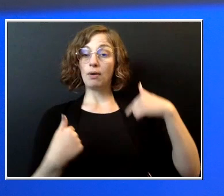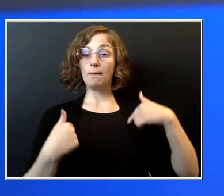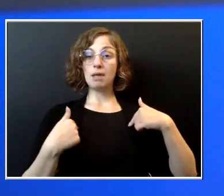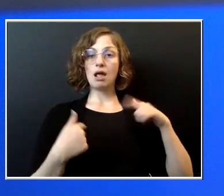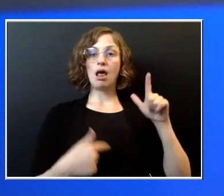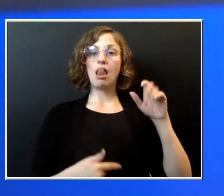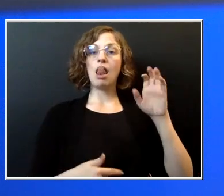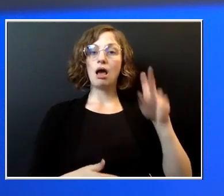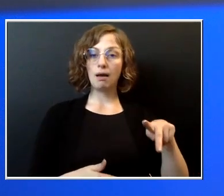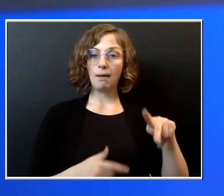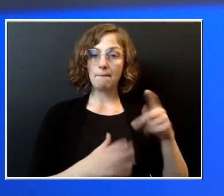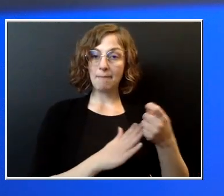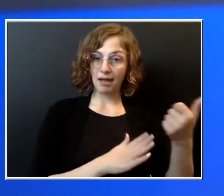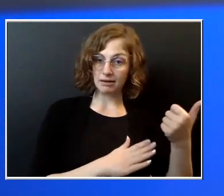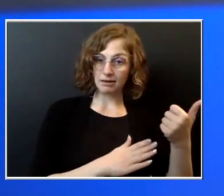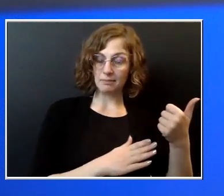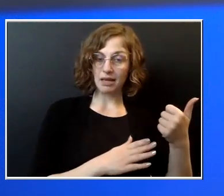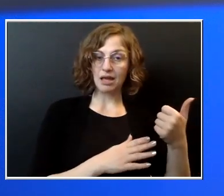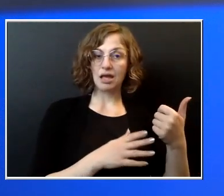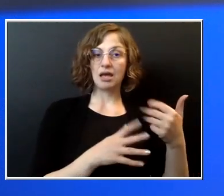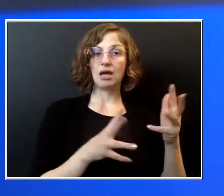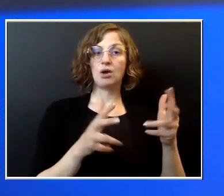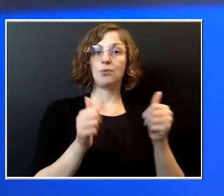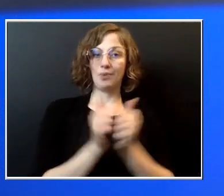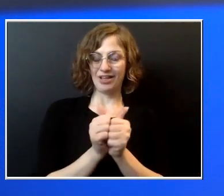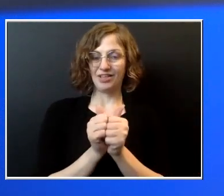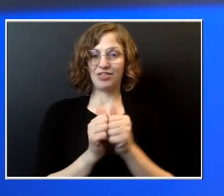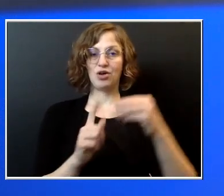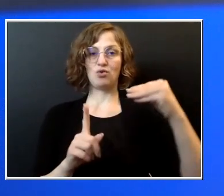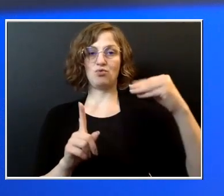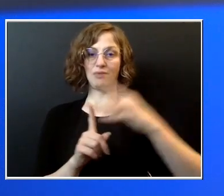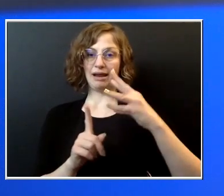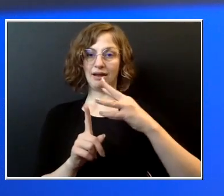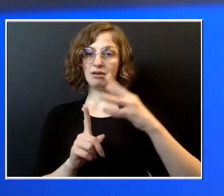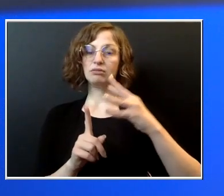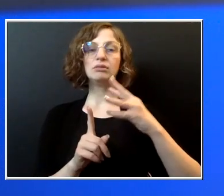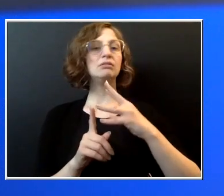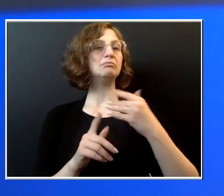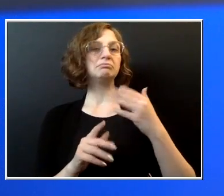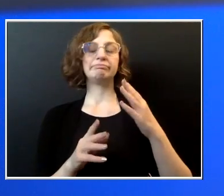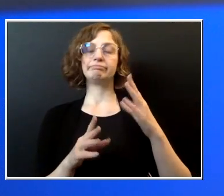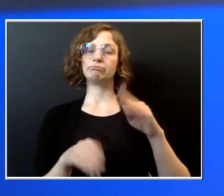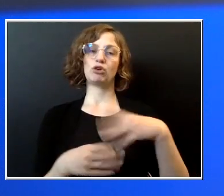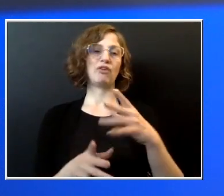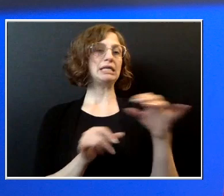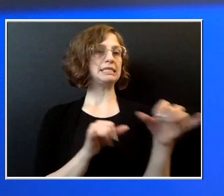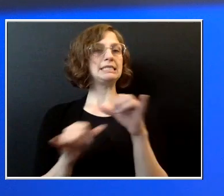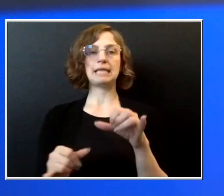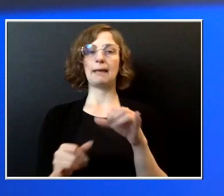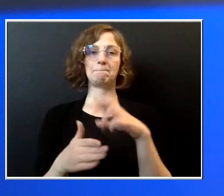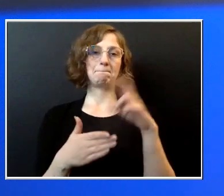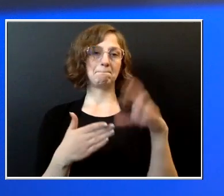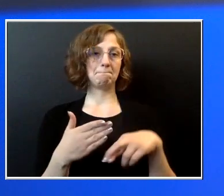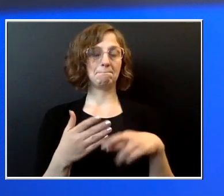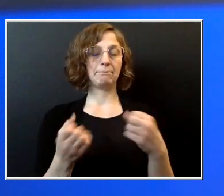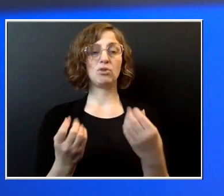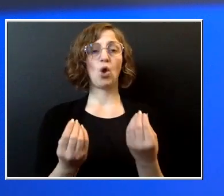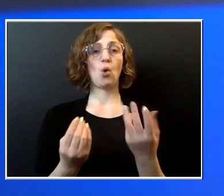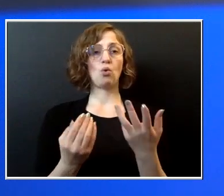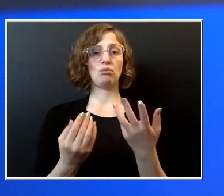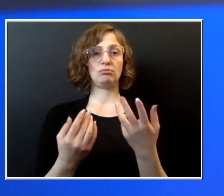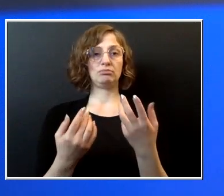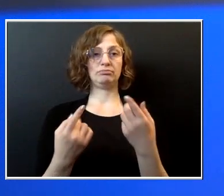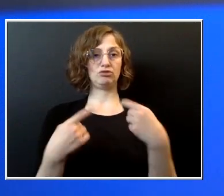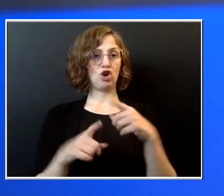with radiotherapy, gave me the same outcome. So in the midst of all of this